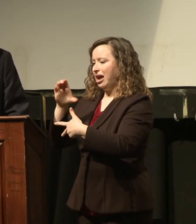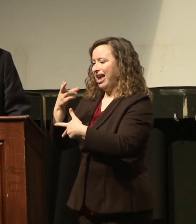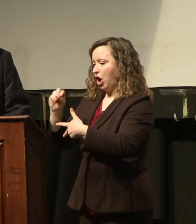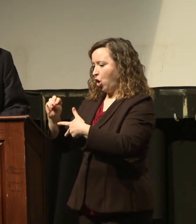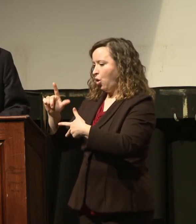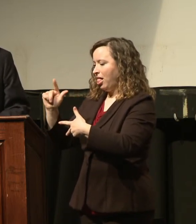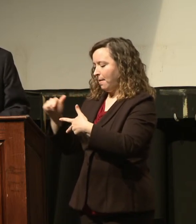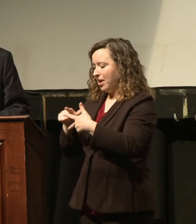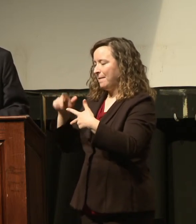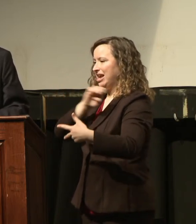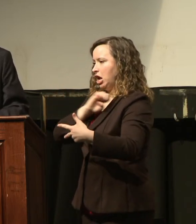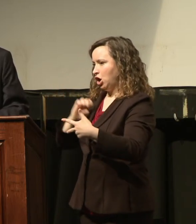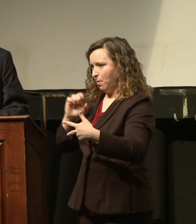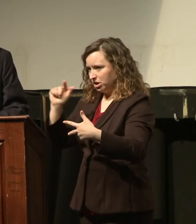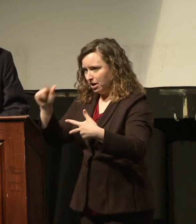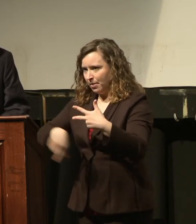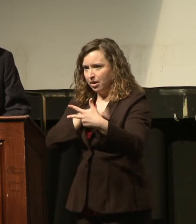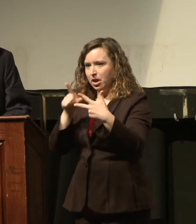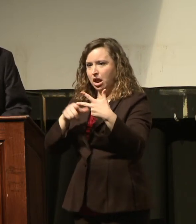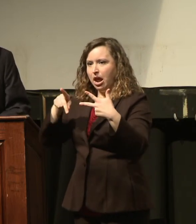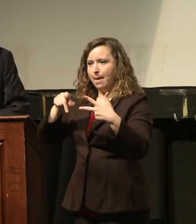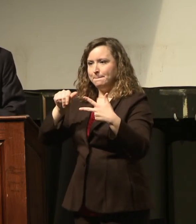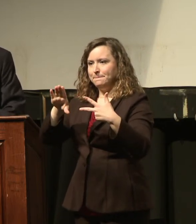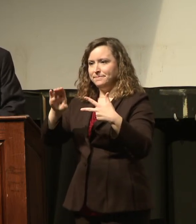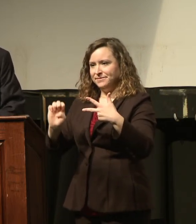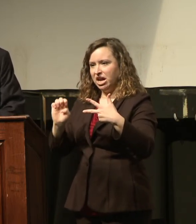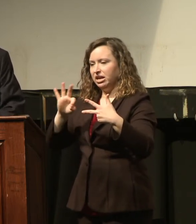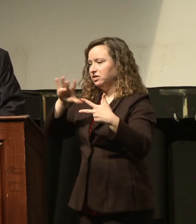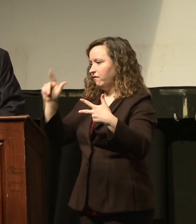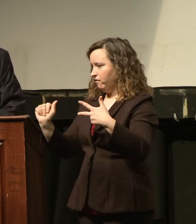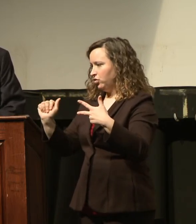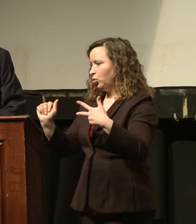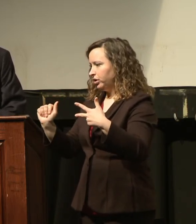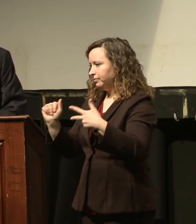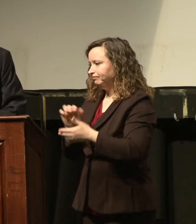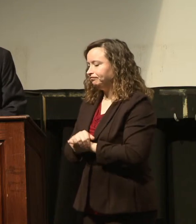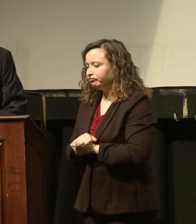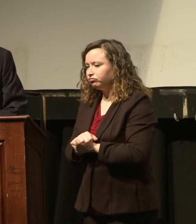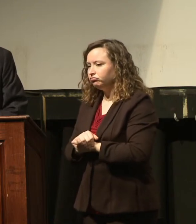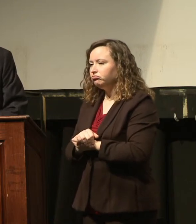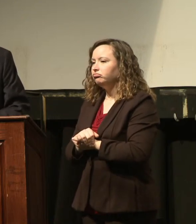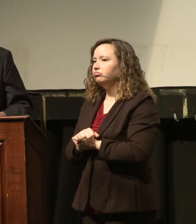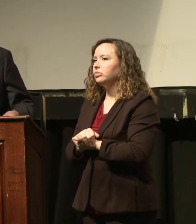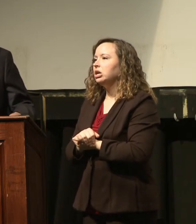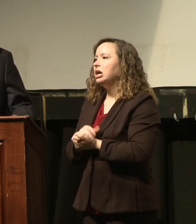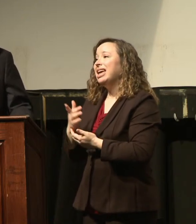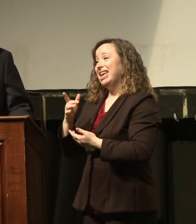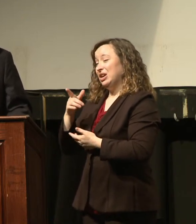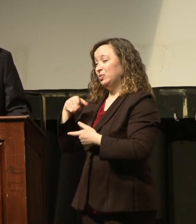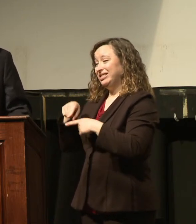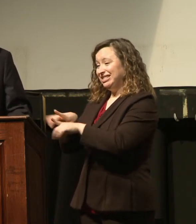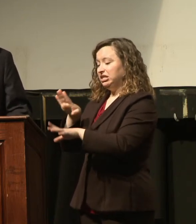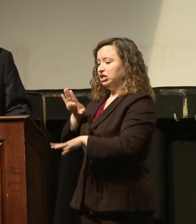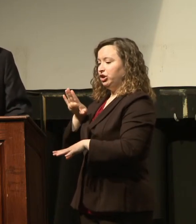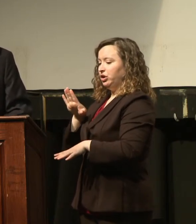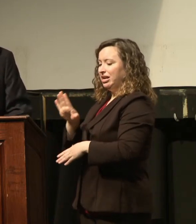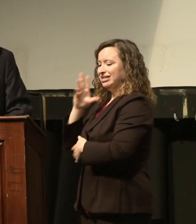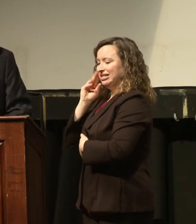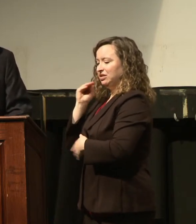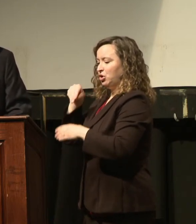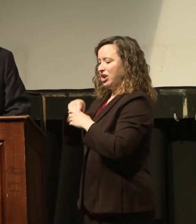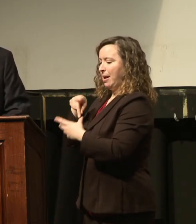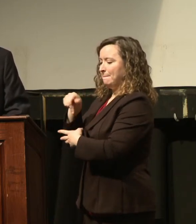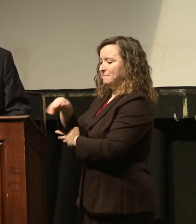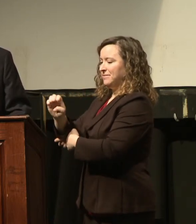Alabama, Enterprise, Alabama, and Pace, Florida. Indeed, it was during his experience in